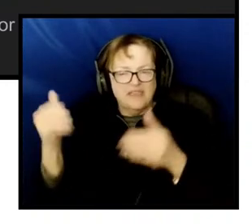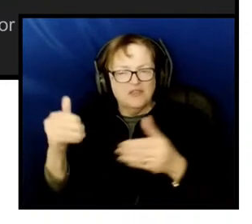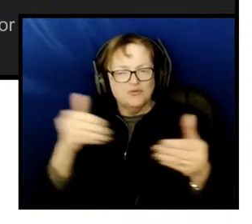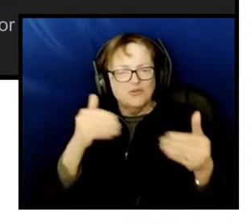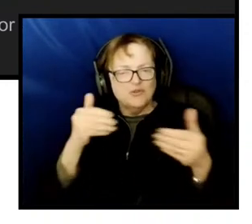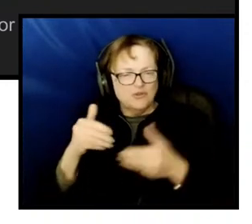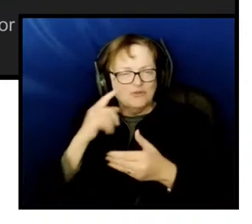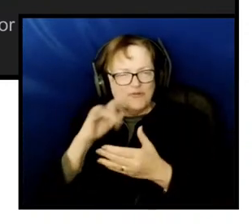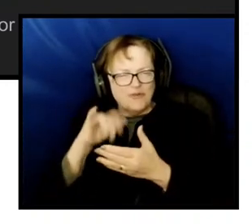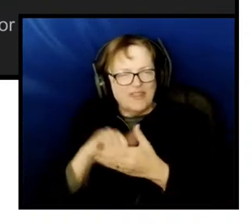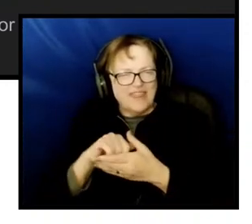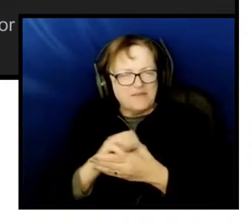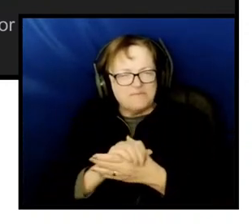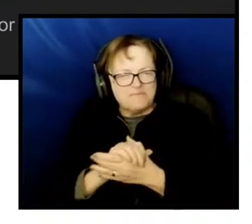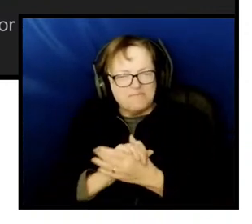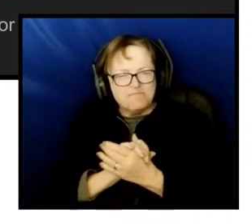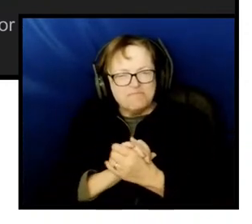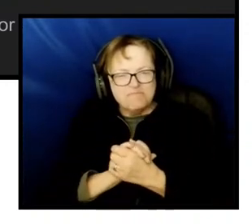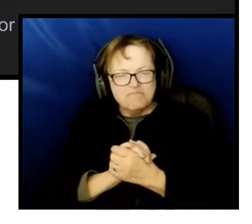too.